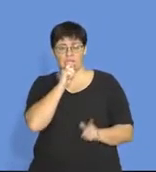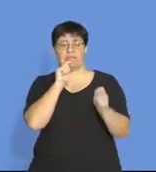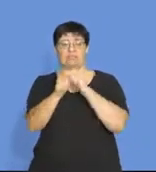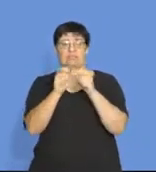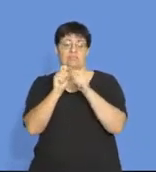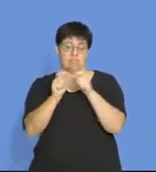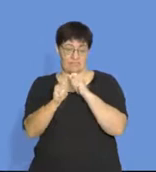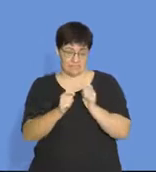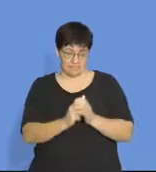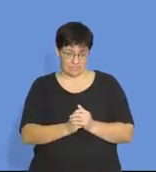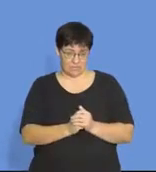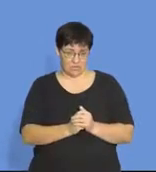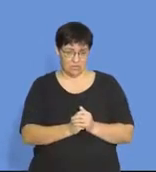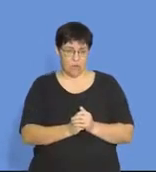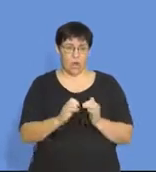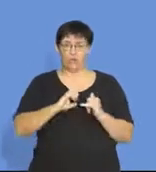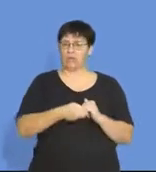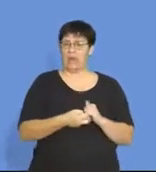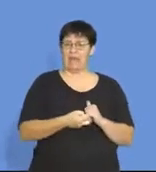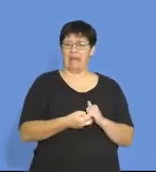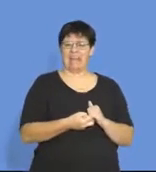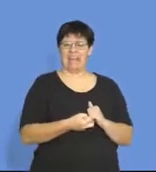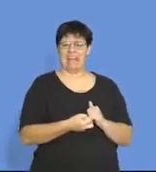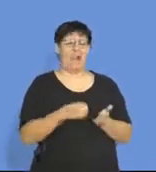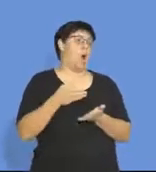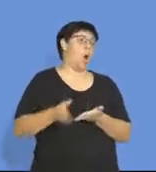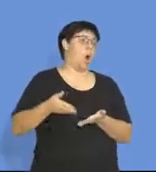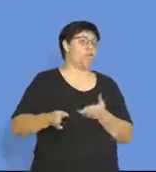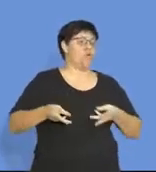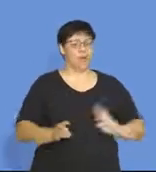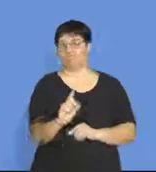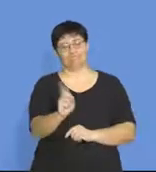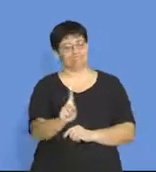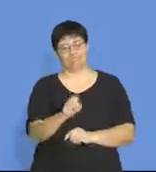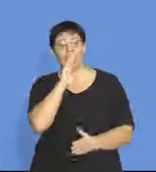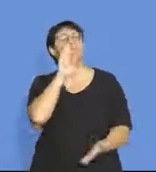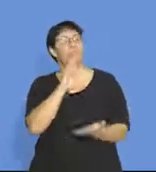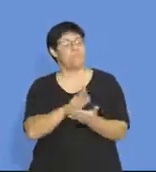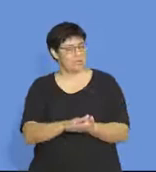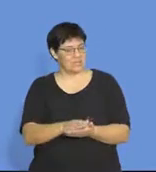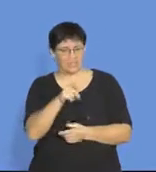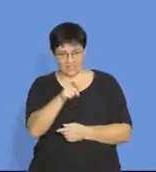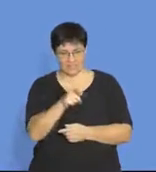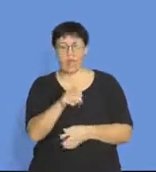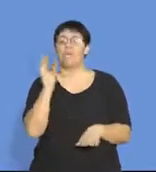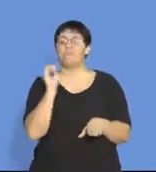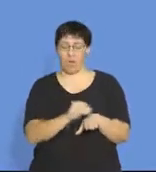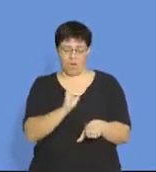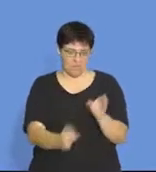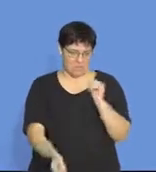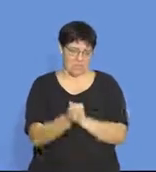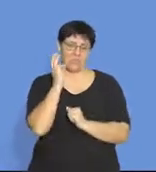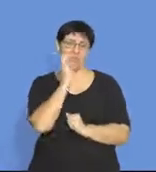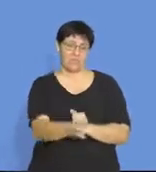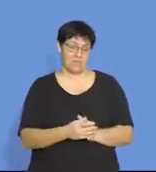use substitution. Don't even try to go for elimination method, because I promise you, you are going